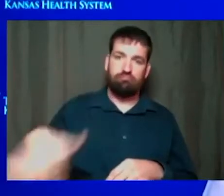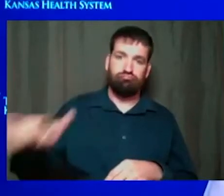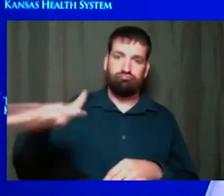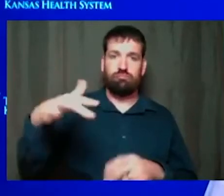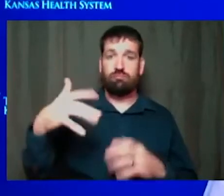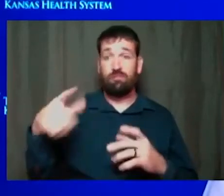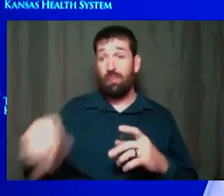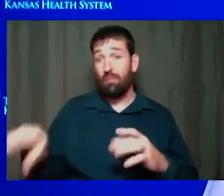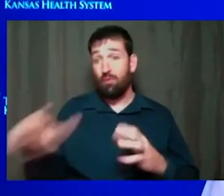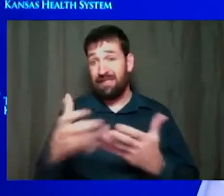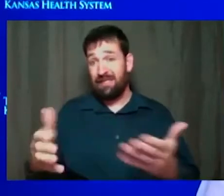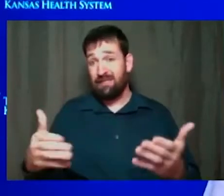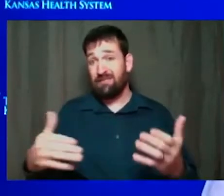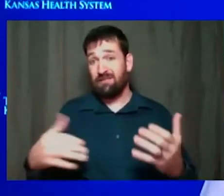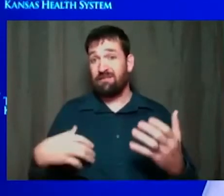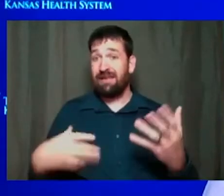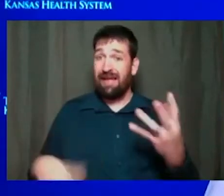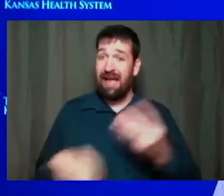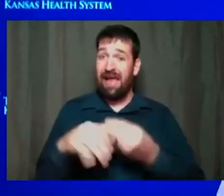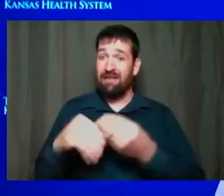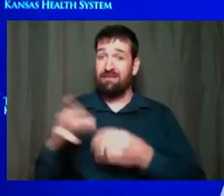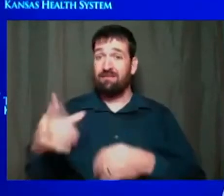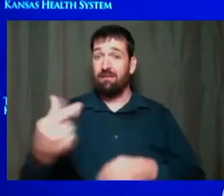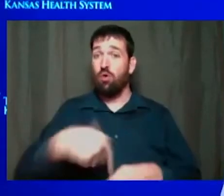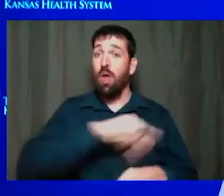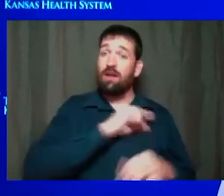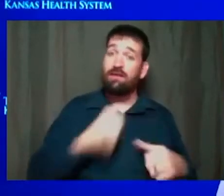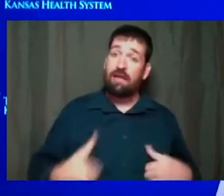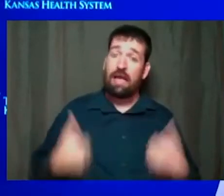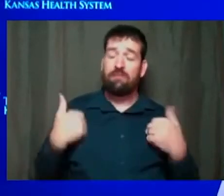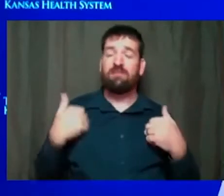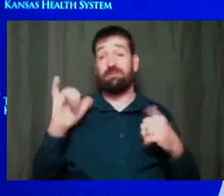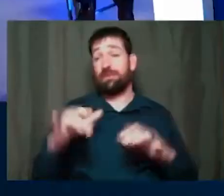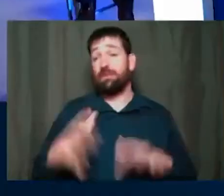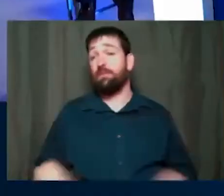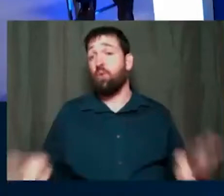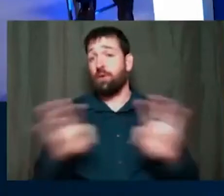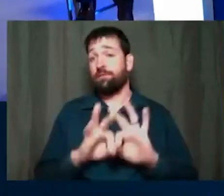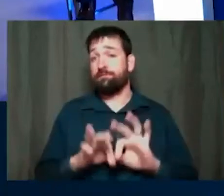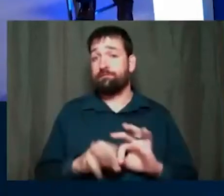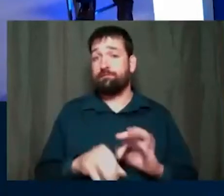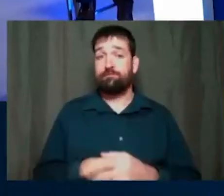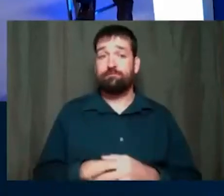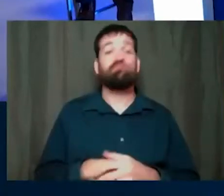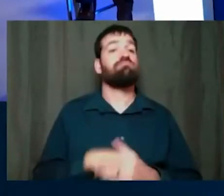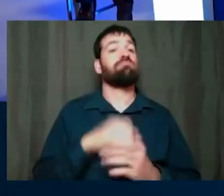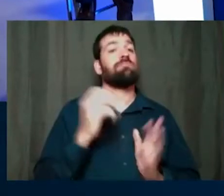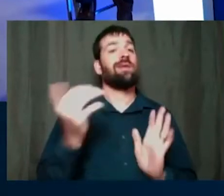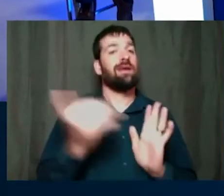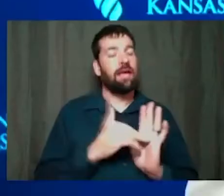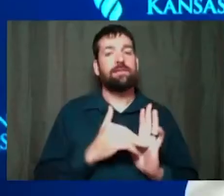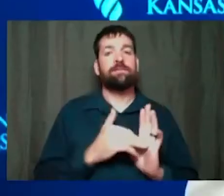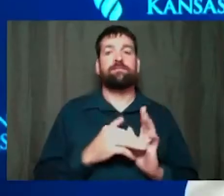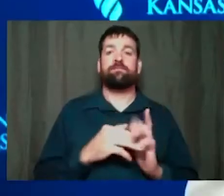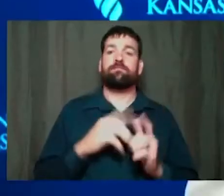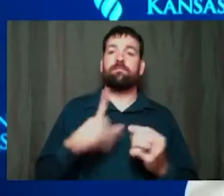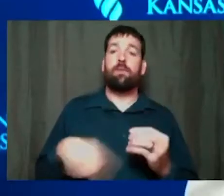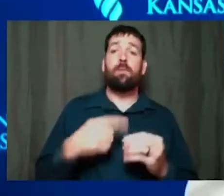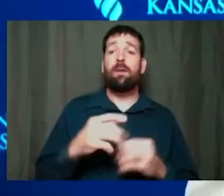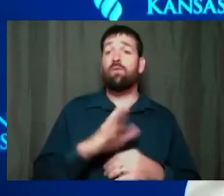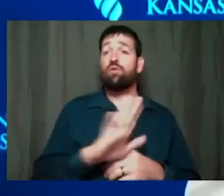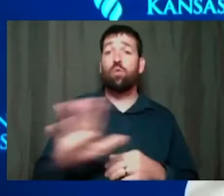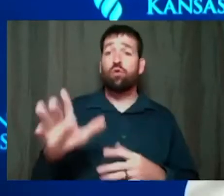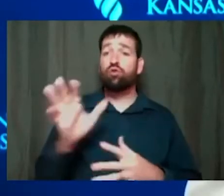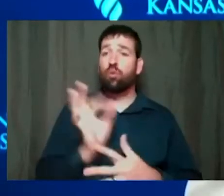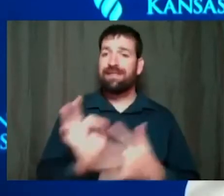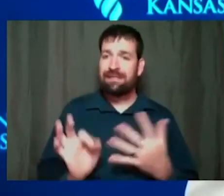add to your quality of life. And so I think that is important. And I think, again, it's about the choices you make and the risk